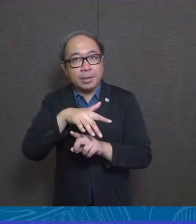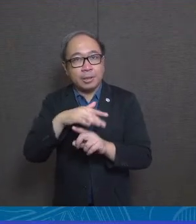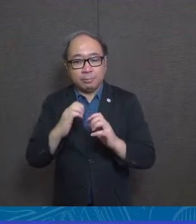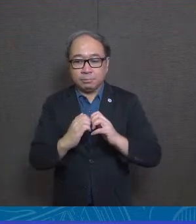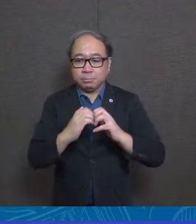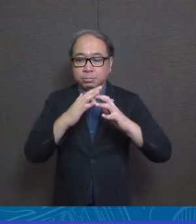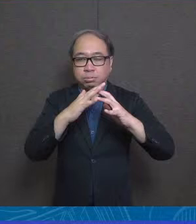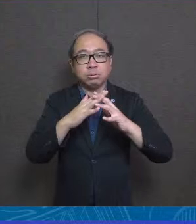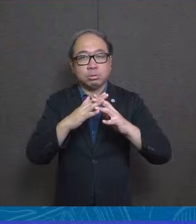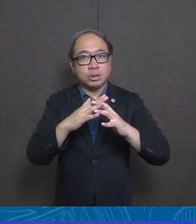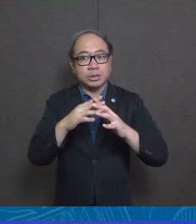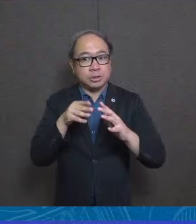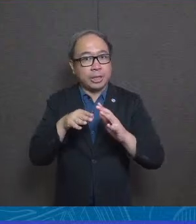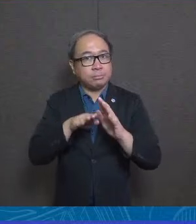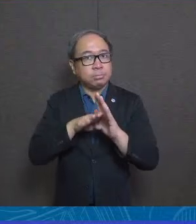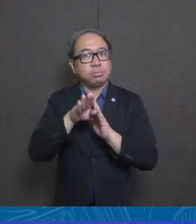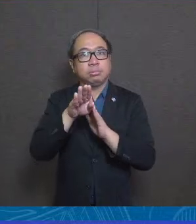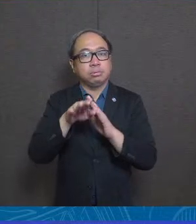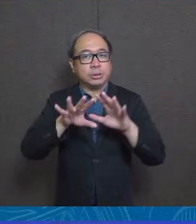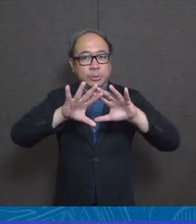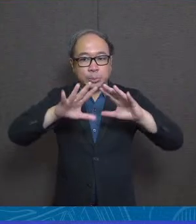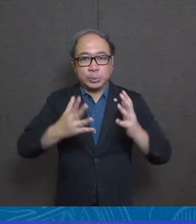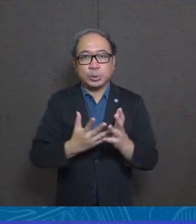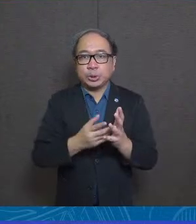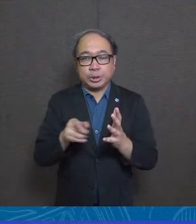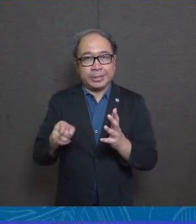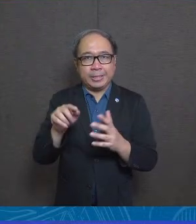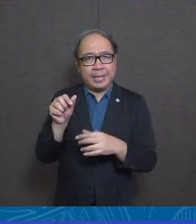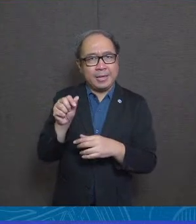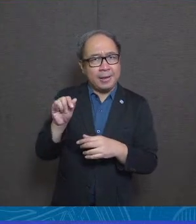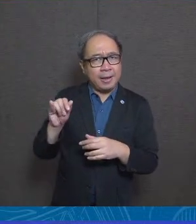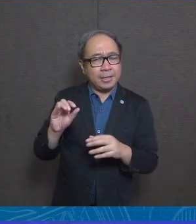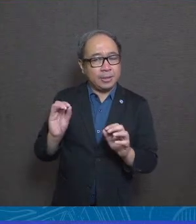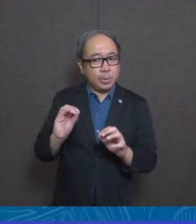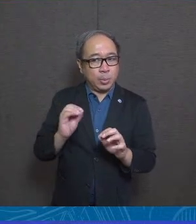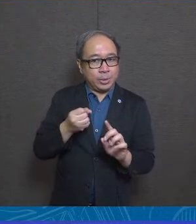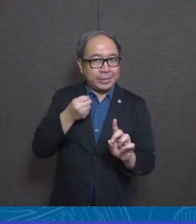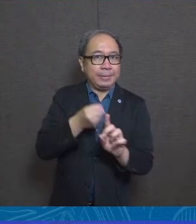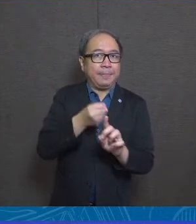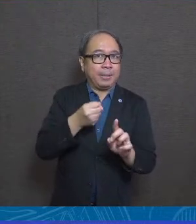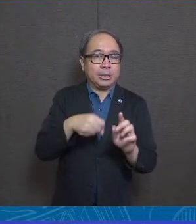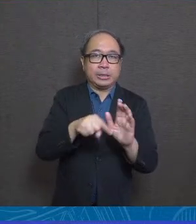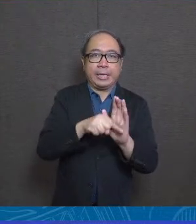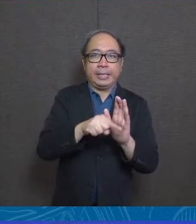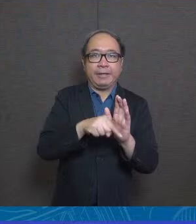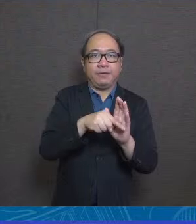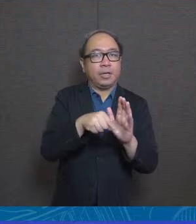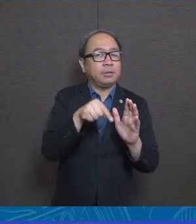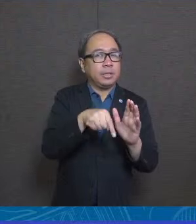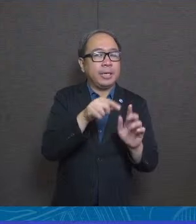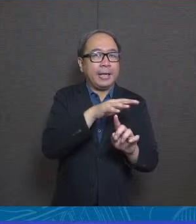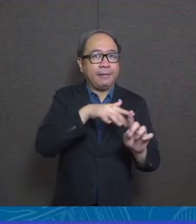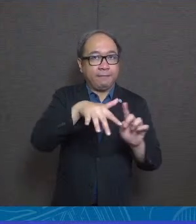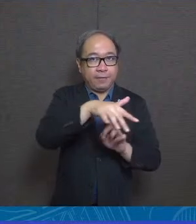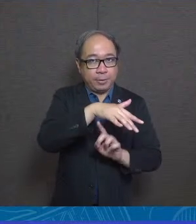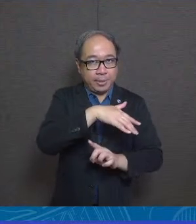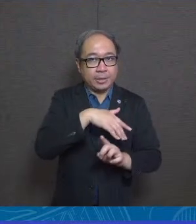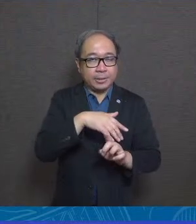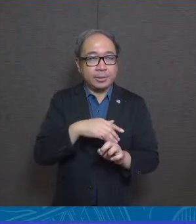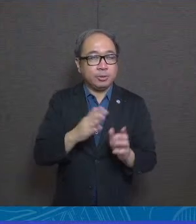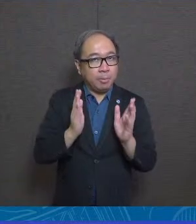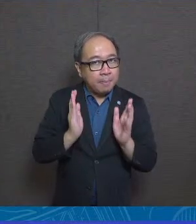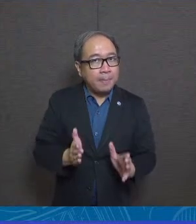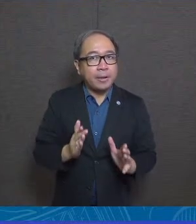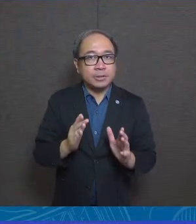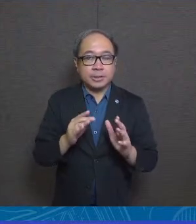careful that AI doesn't have harmful impact on the environment and the ecosystem. Ensuring diversity and